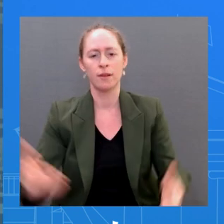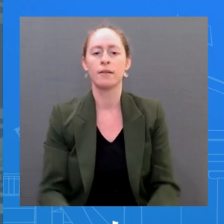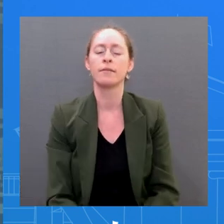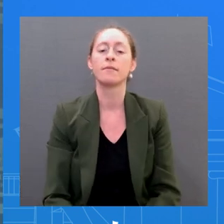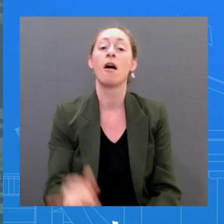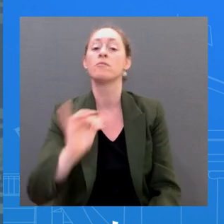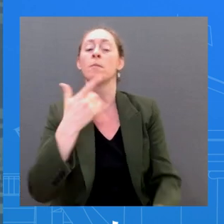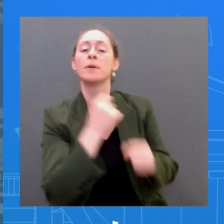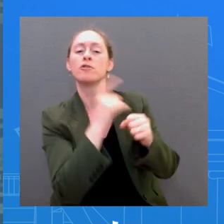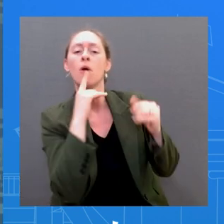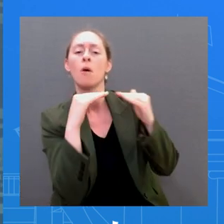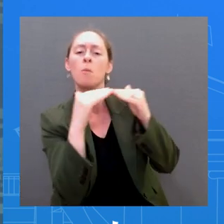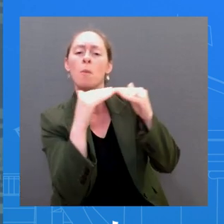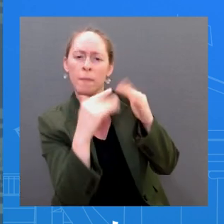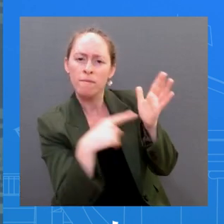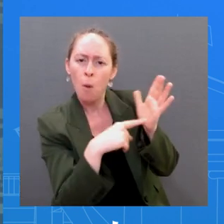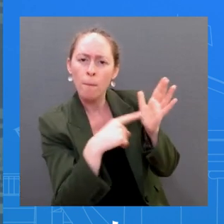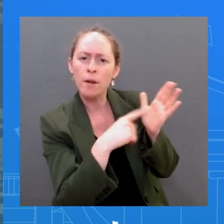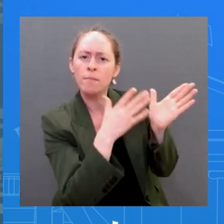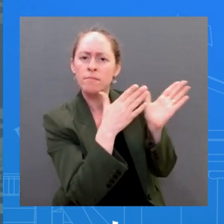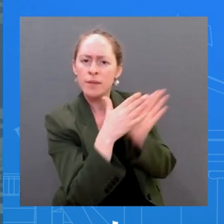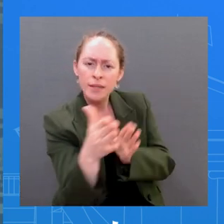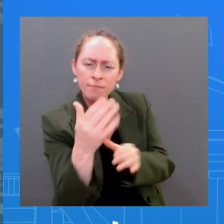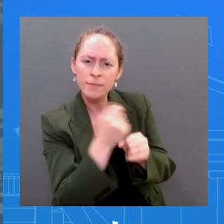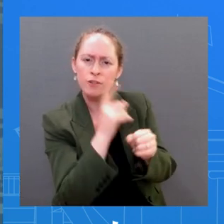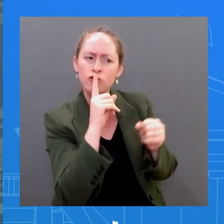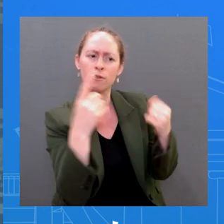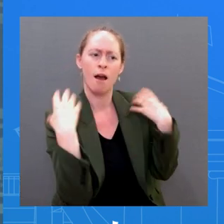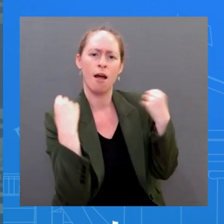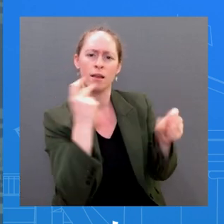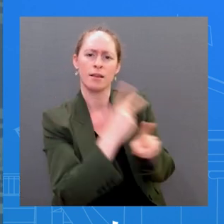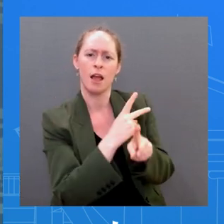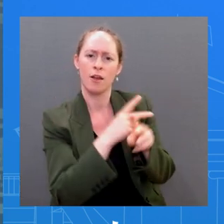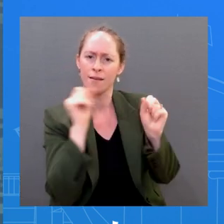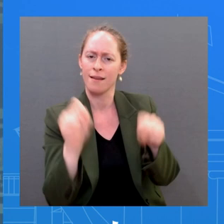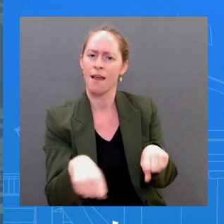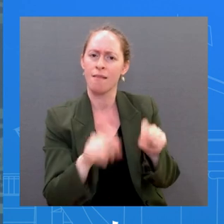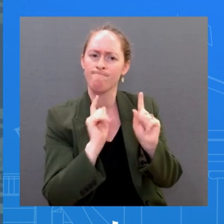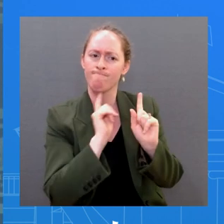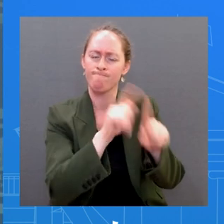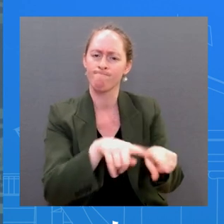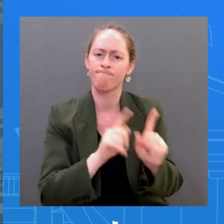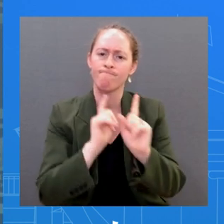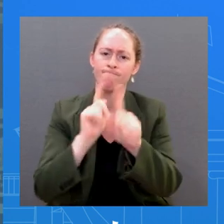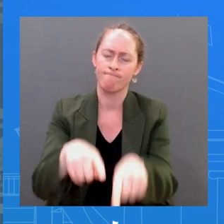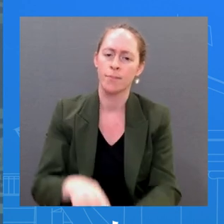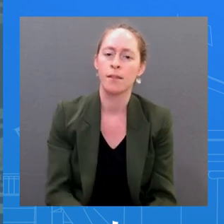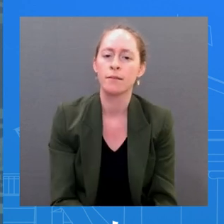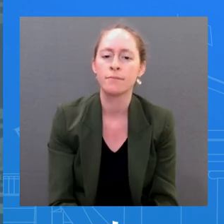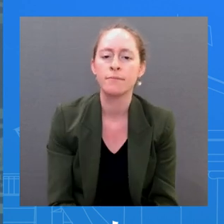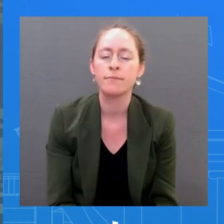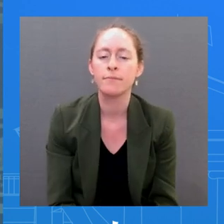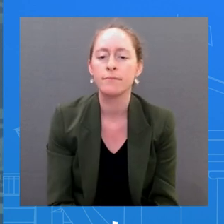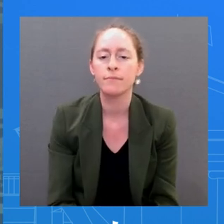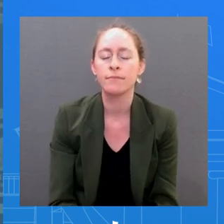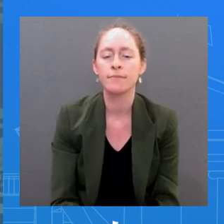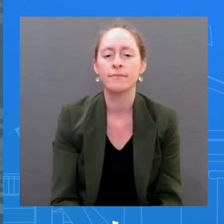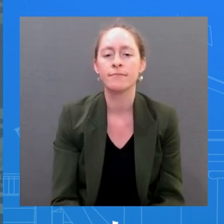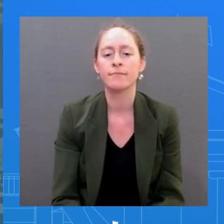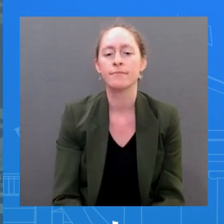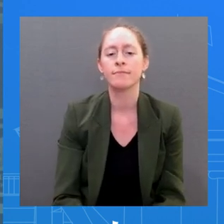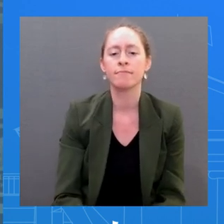services. So we have done an array of things over the past year and a half to give the protection that women